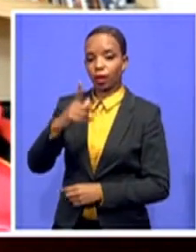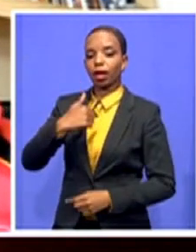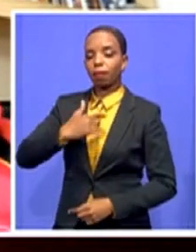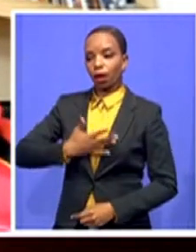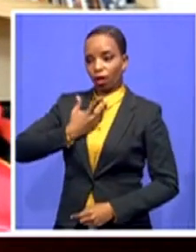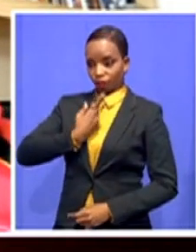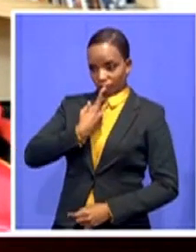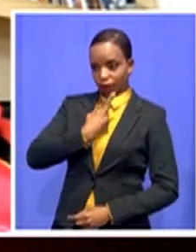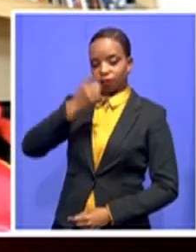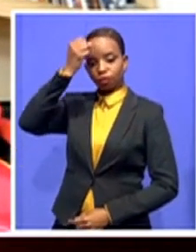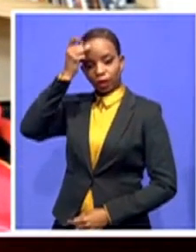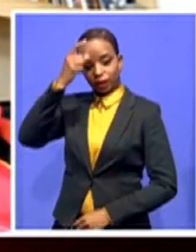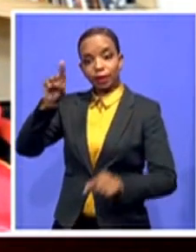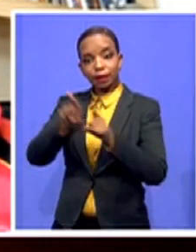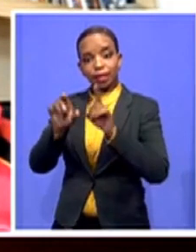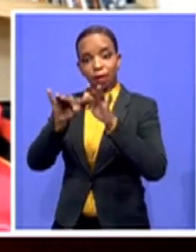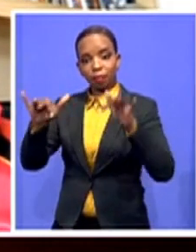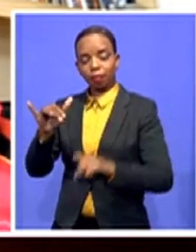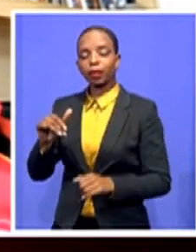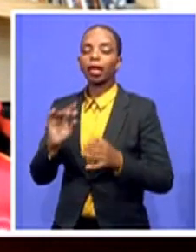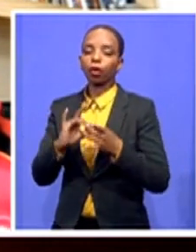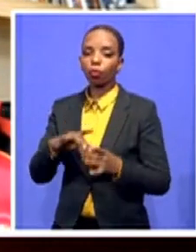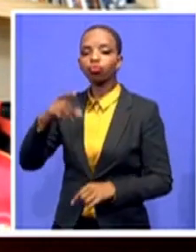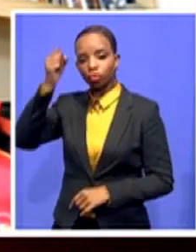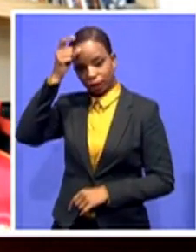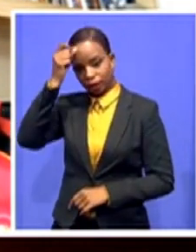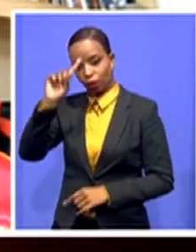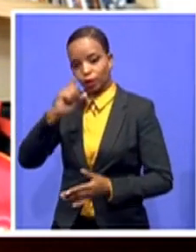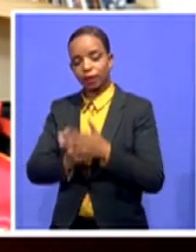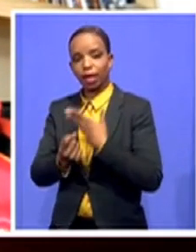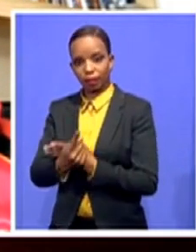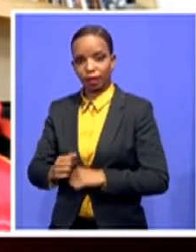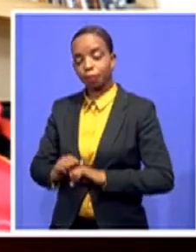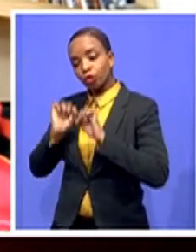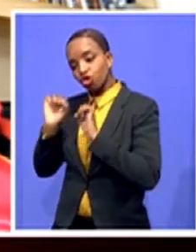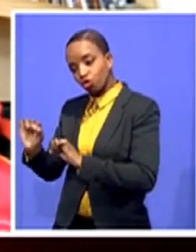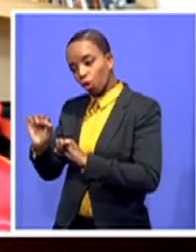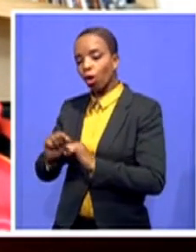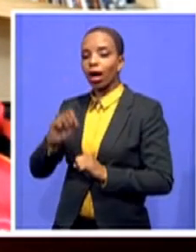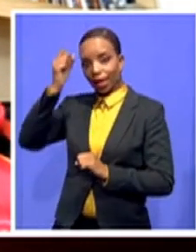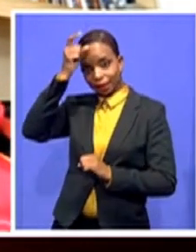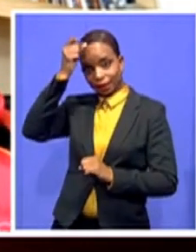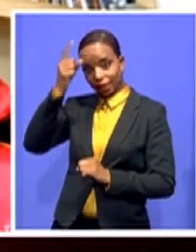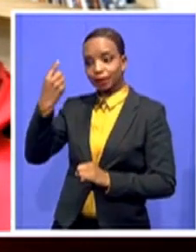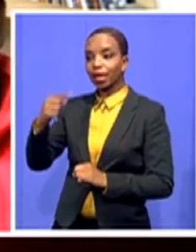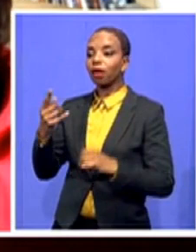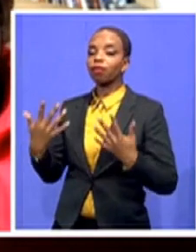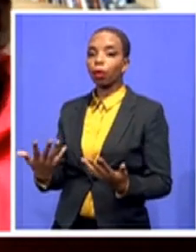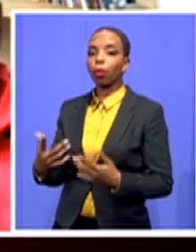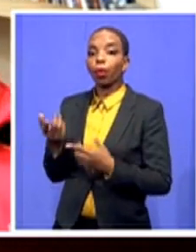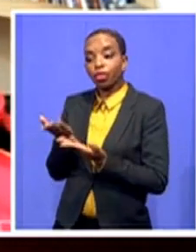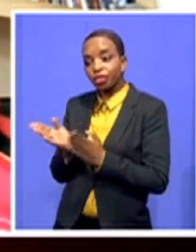stake here. What's your understanding with regards to the zero-based budgeting and its effects? In principle,